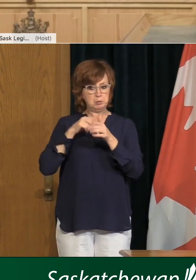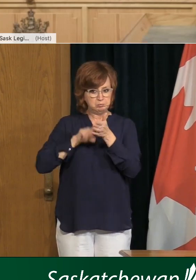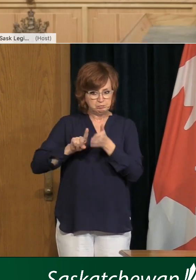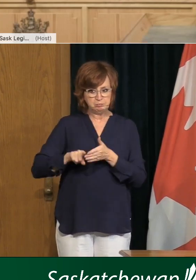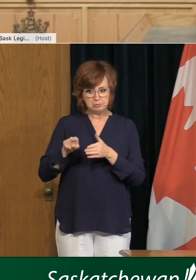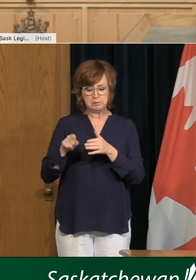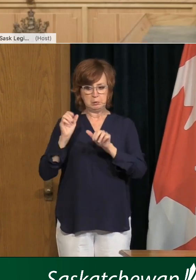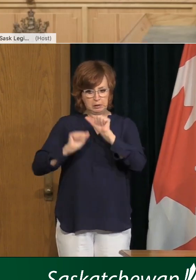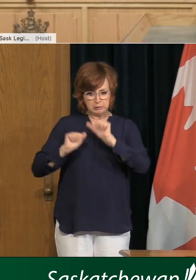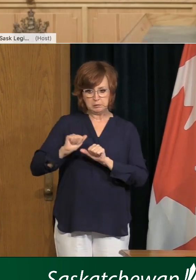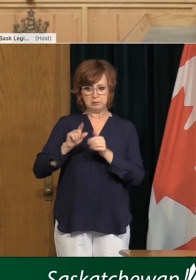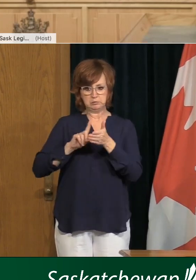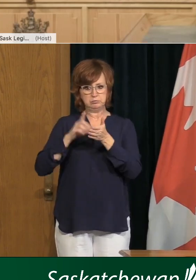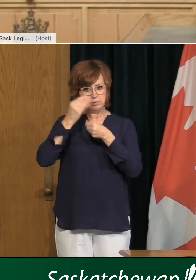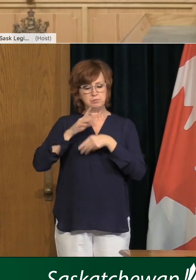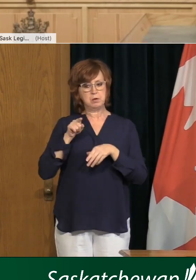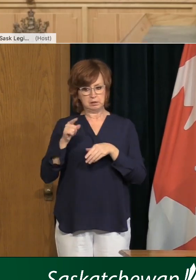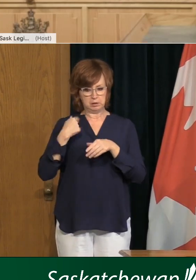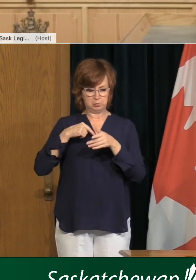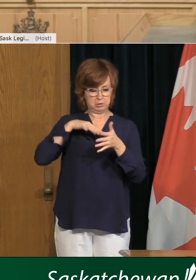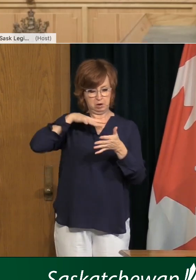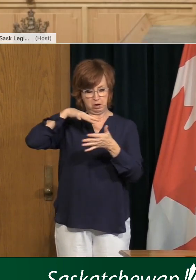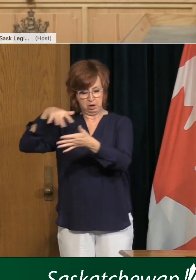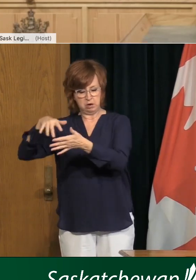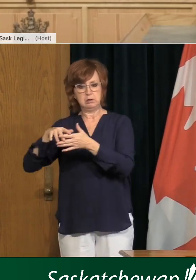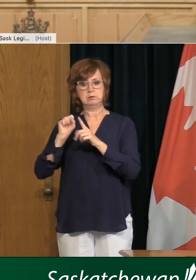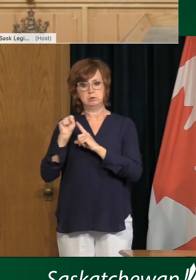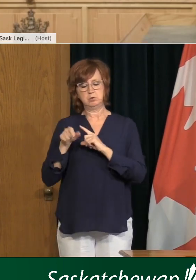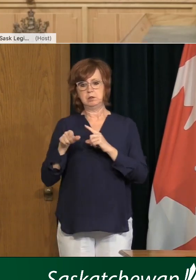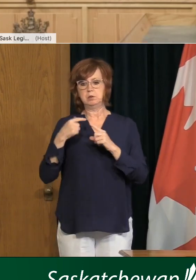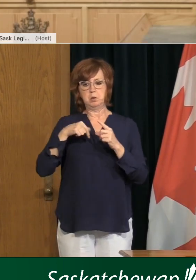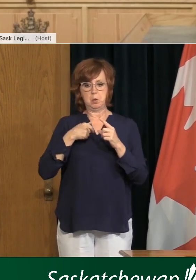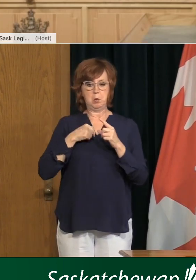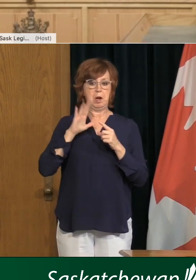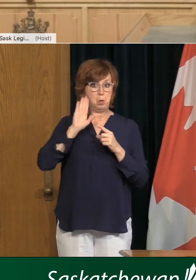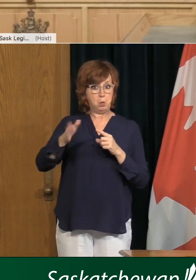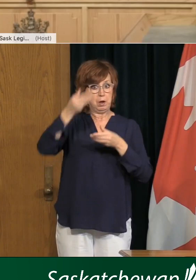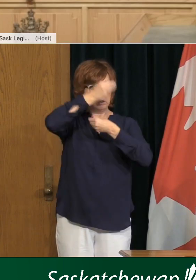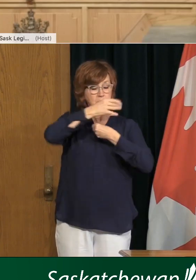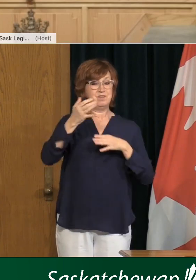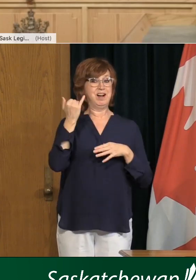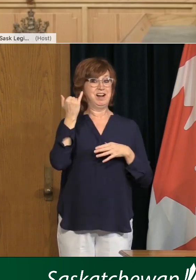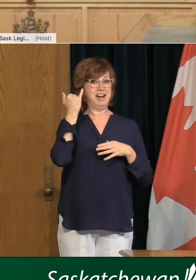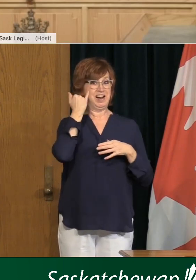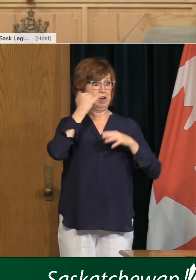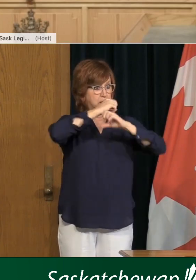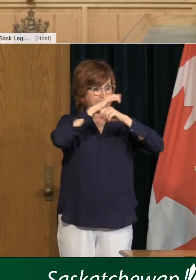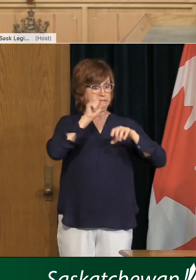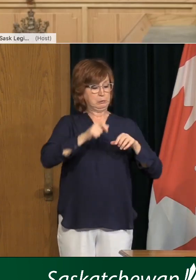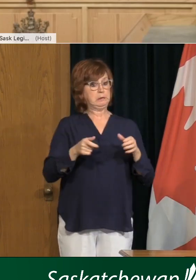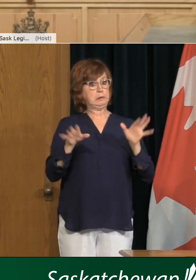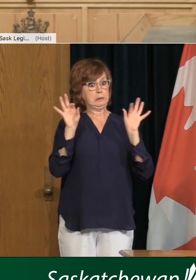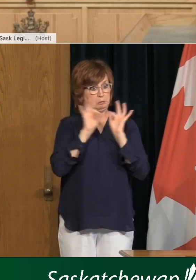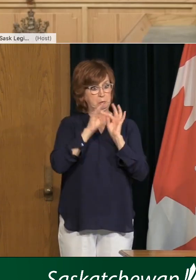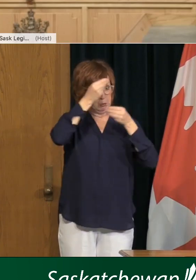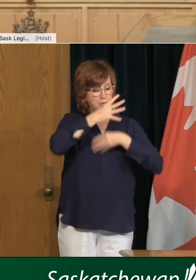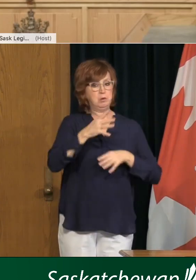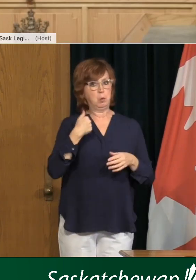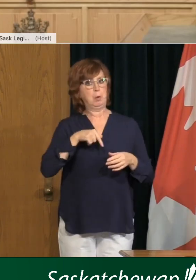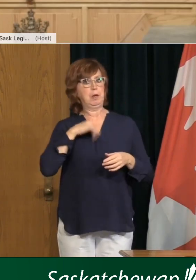information will become available. If deemed appropriate to protect the health of the public, we will issue a public health